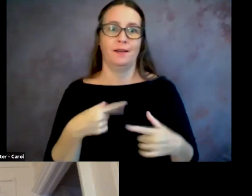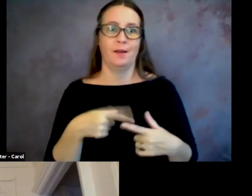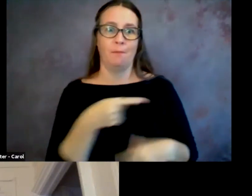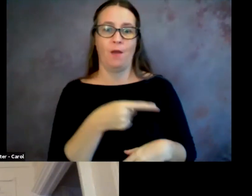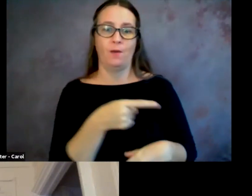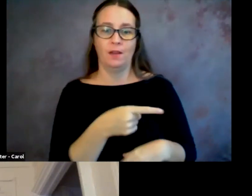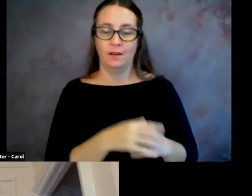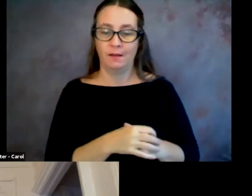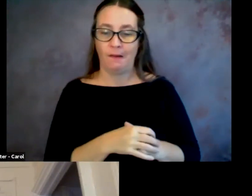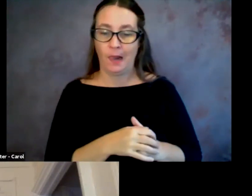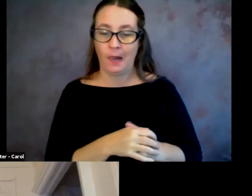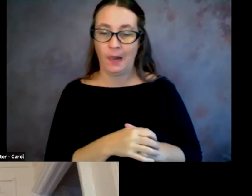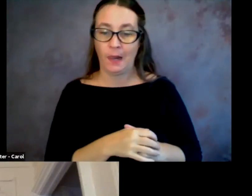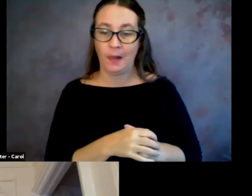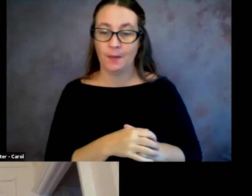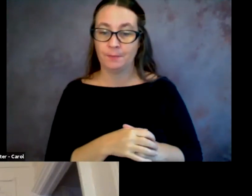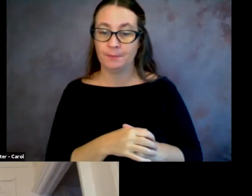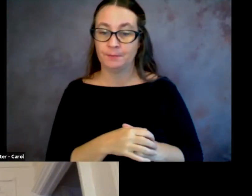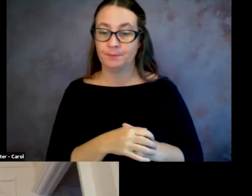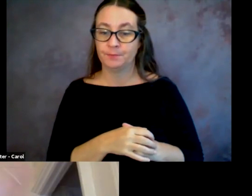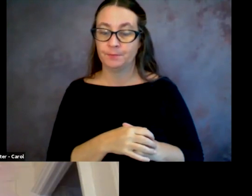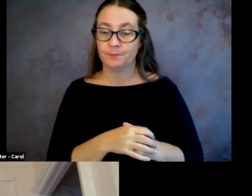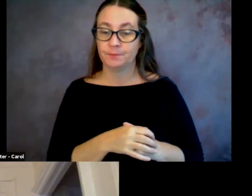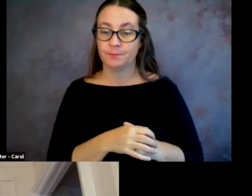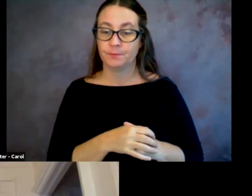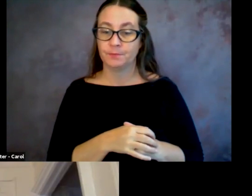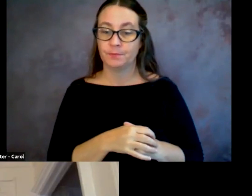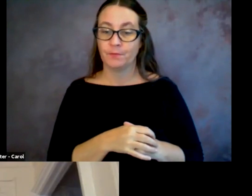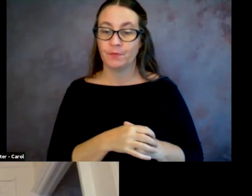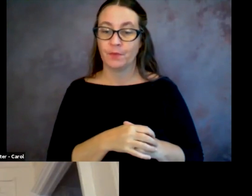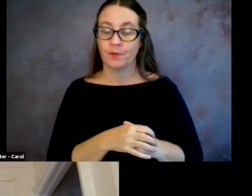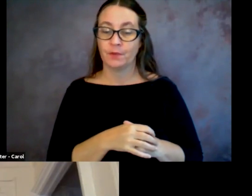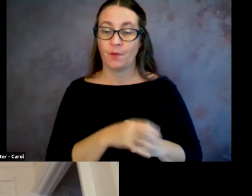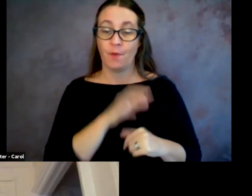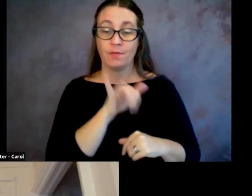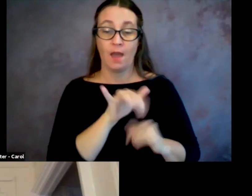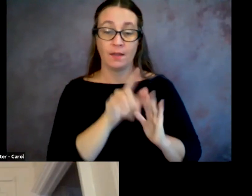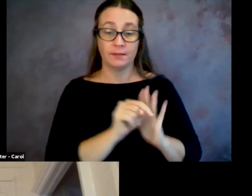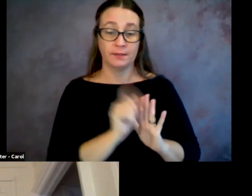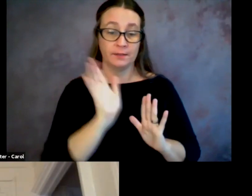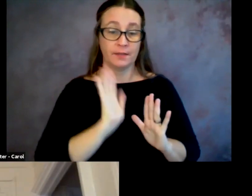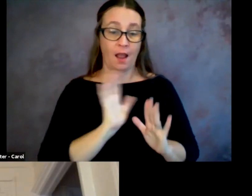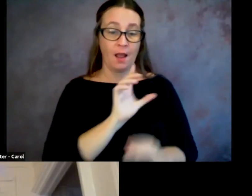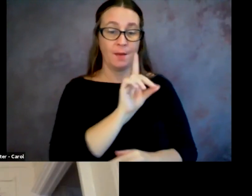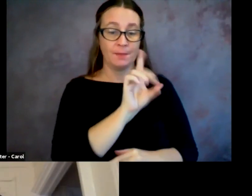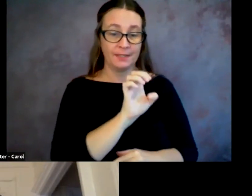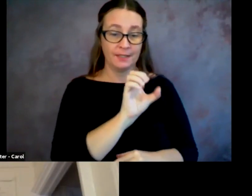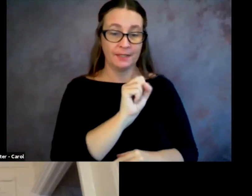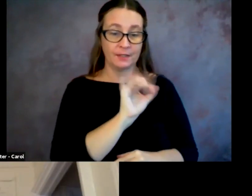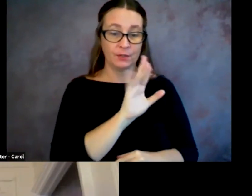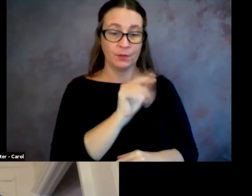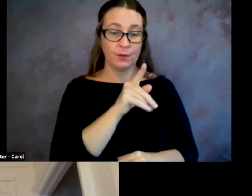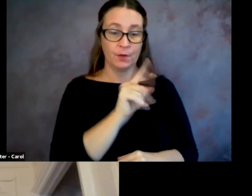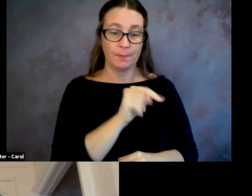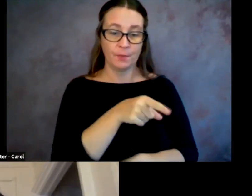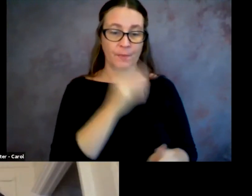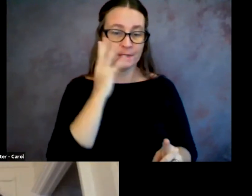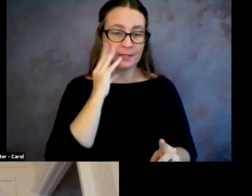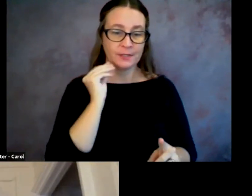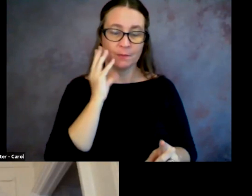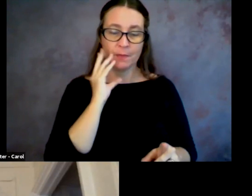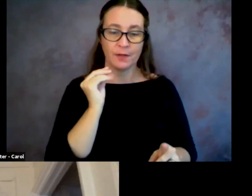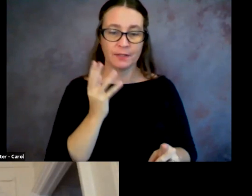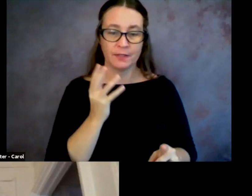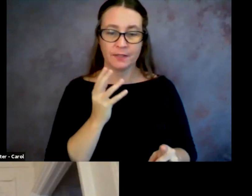up that the script was actually going through a background. Like, you guys were